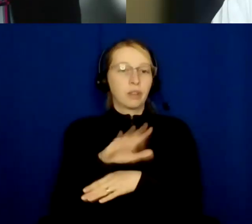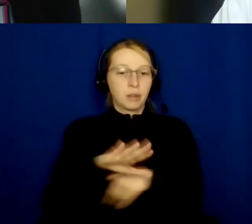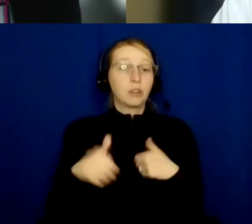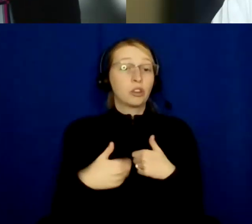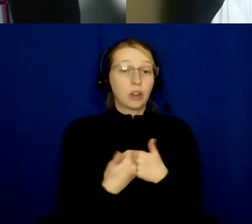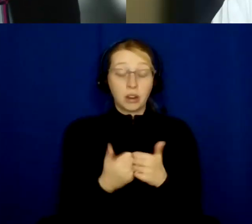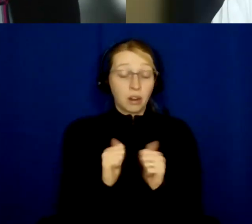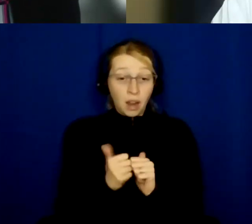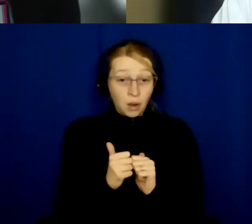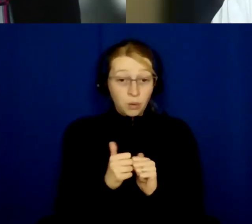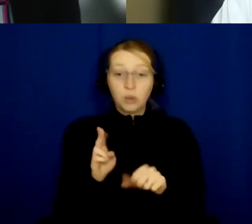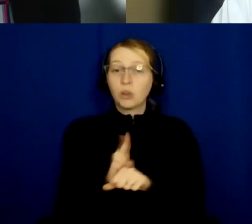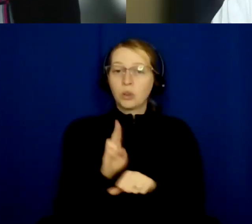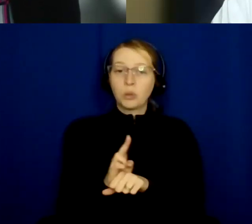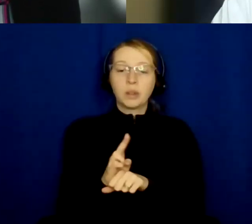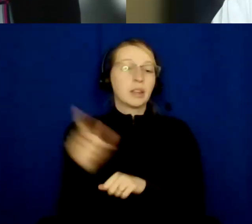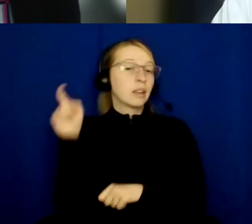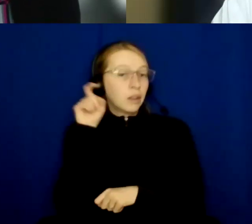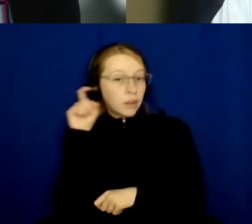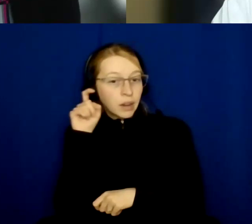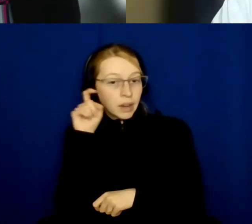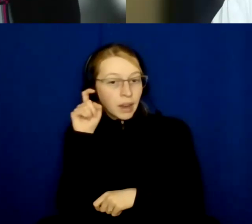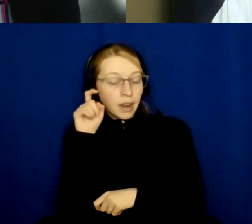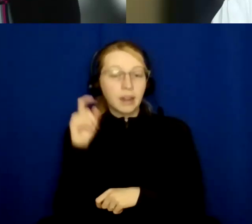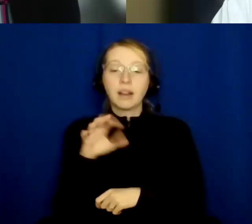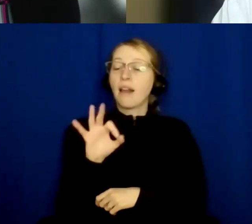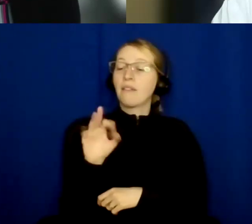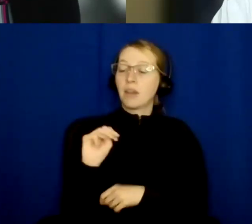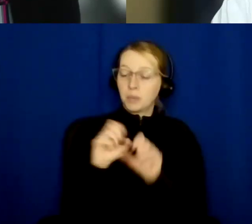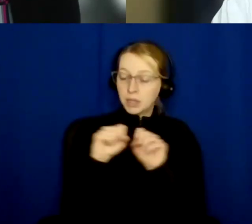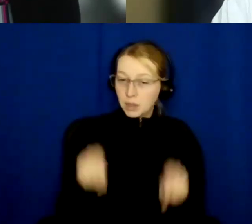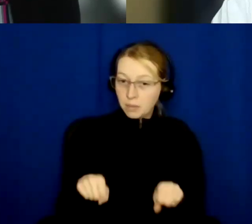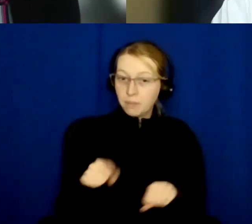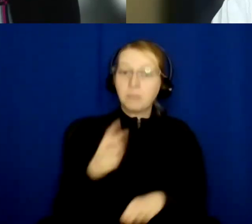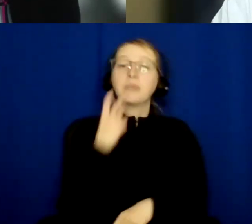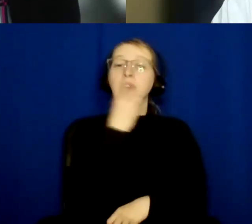of hearing aids, FM systems, and speech therapy. And in